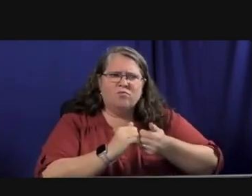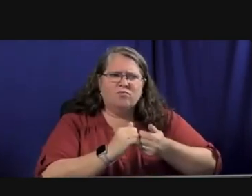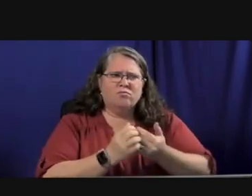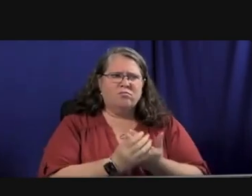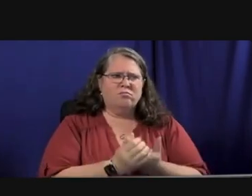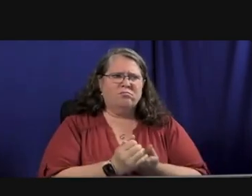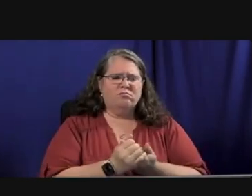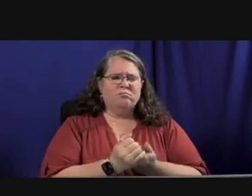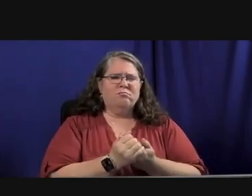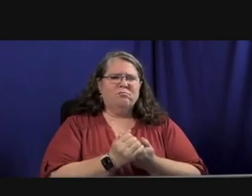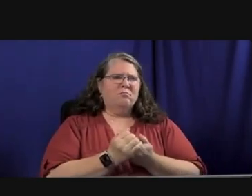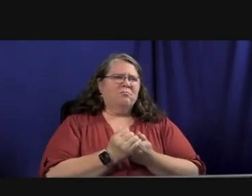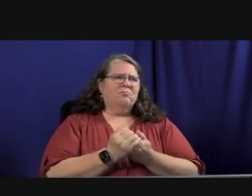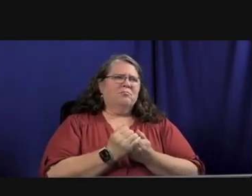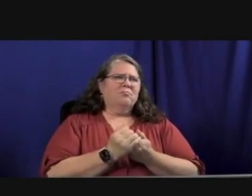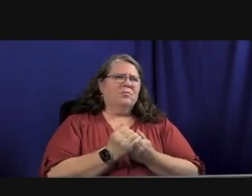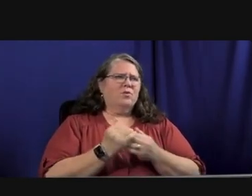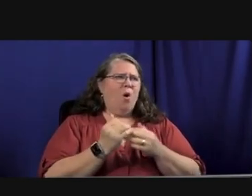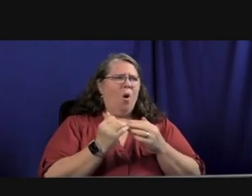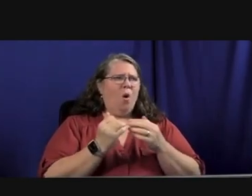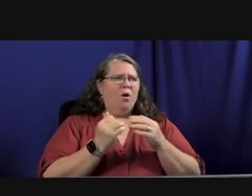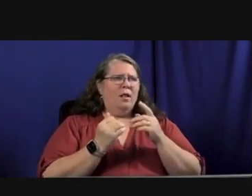thoughts.